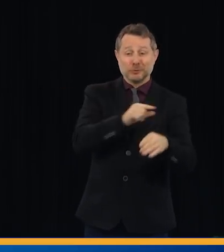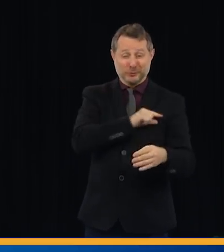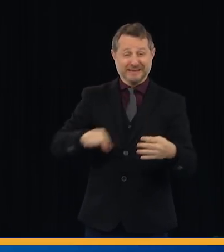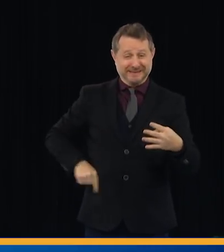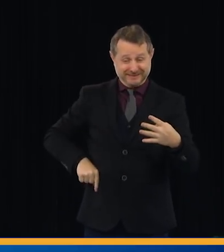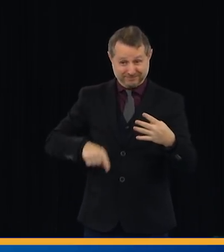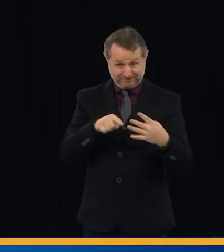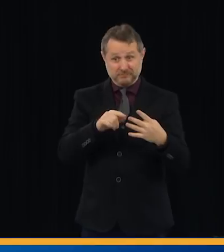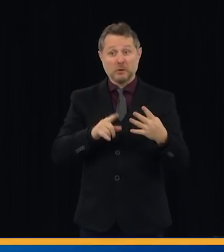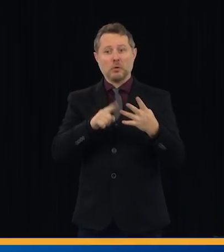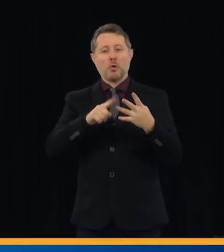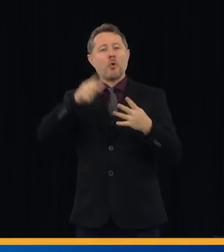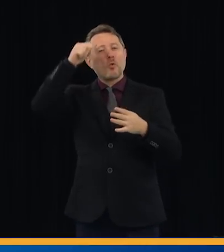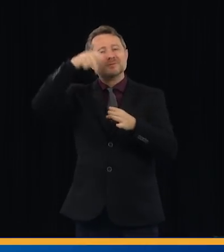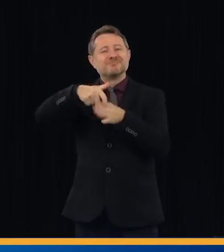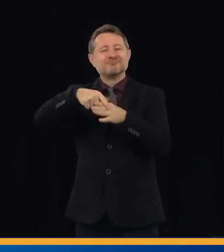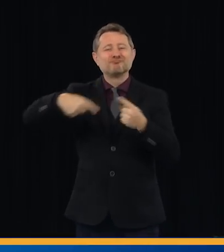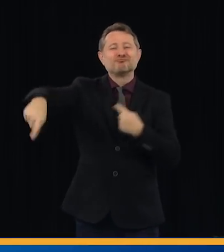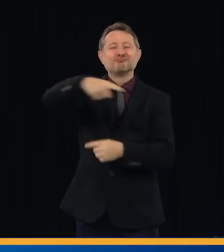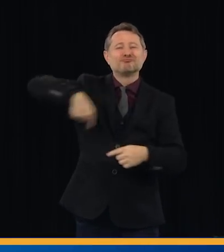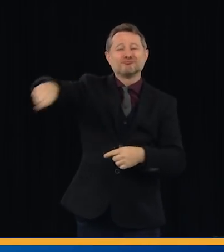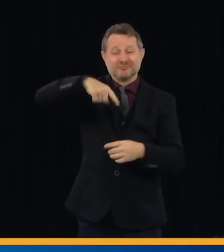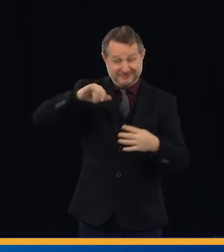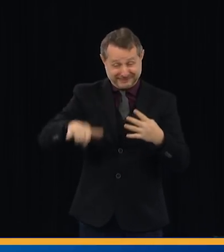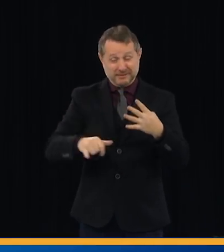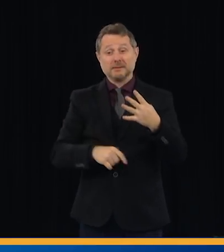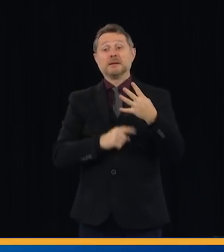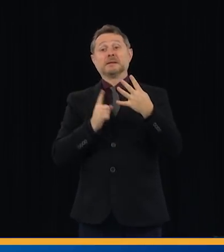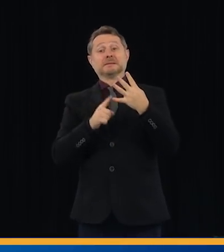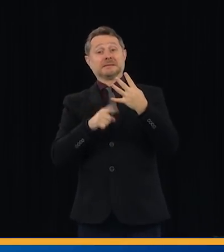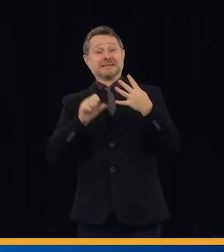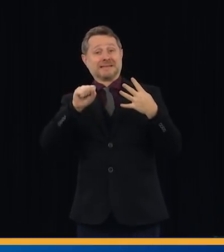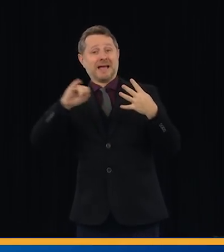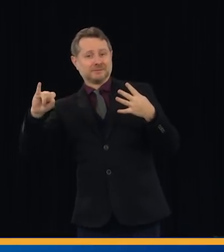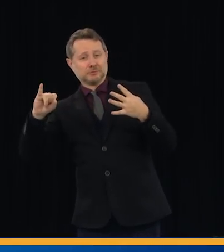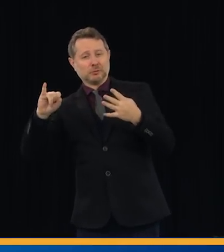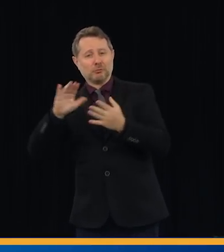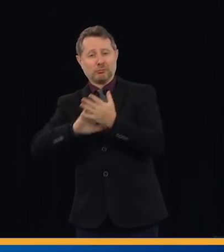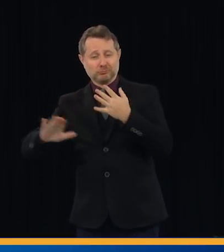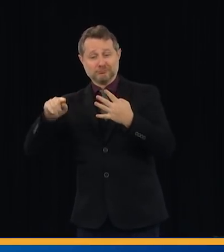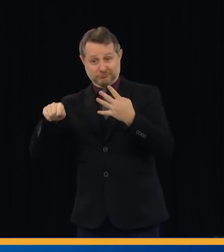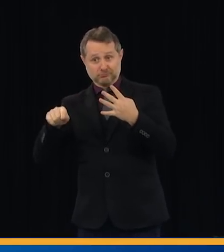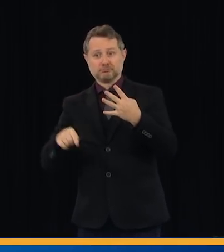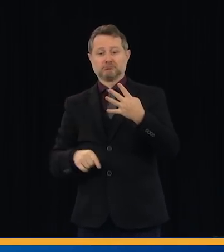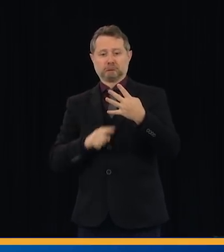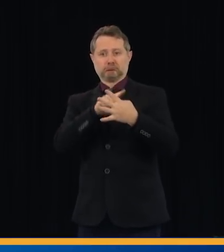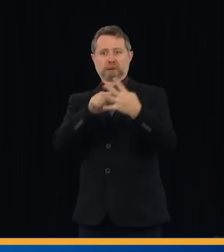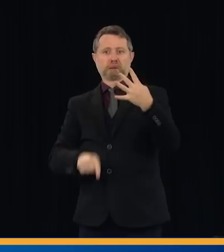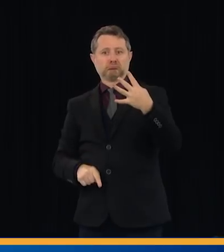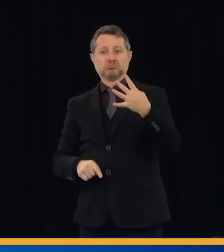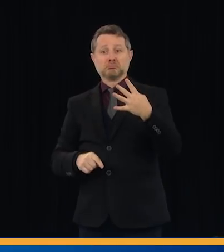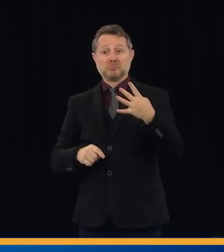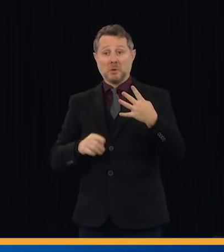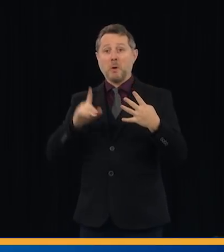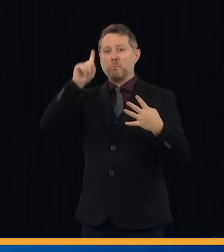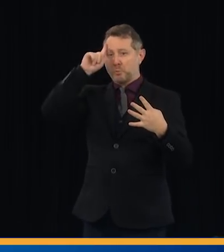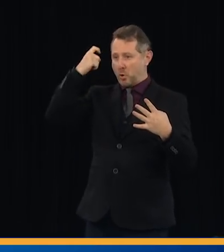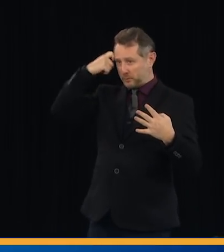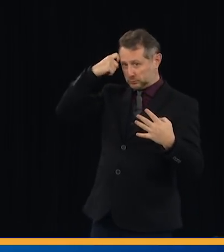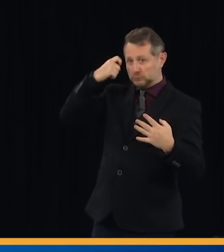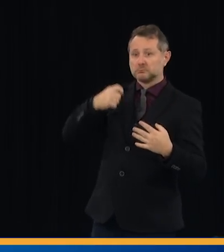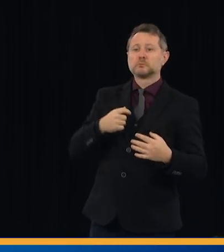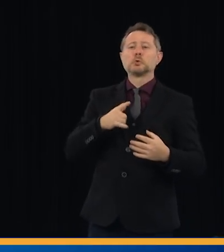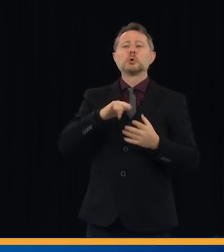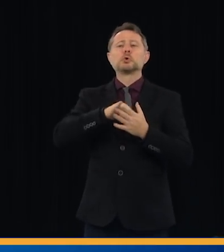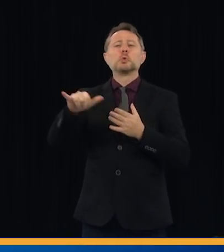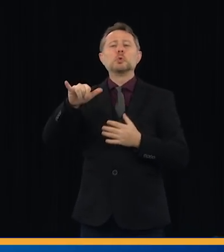at Aqueduct Racetrack, one on Staten Island, and one in the Bronx at the New York Expo